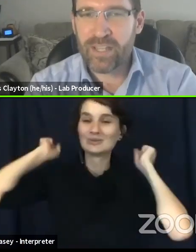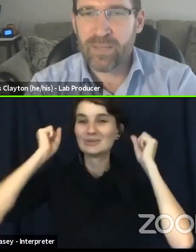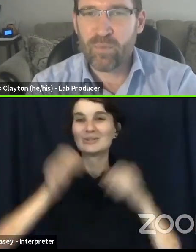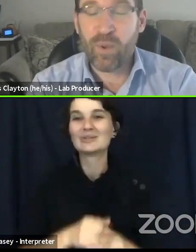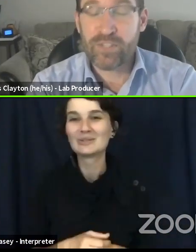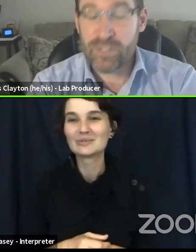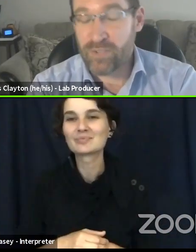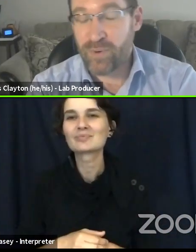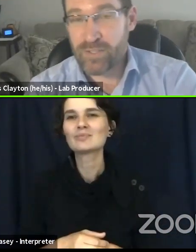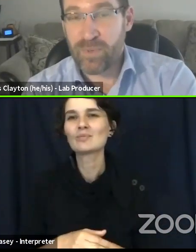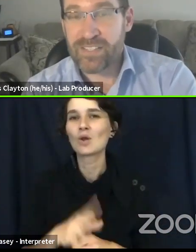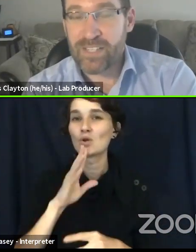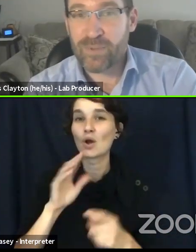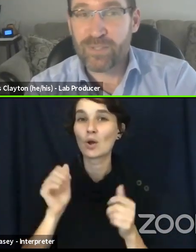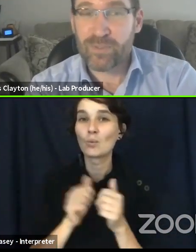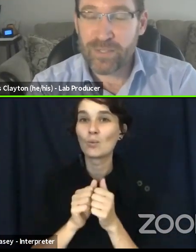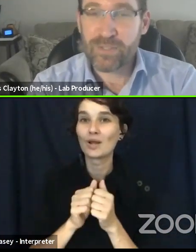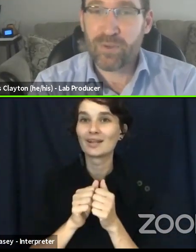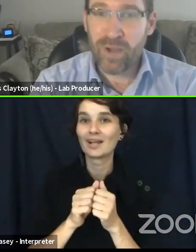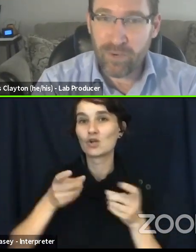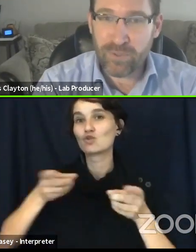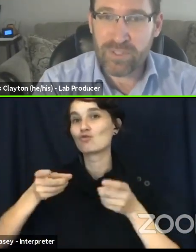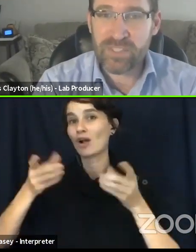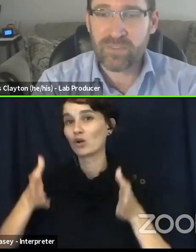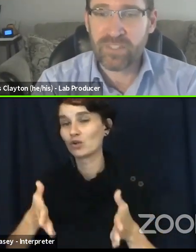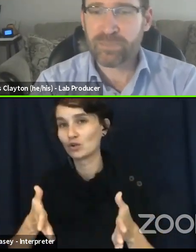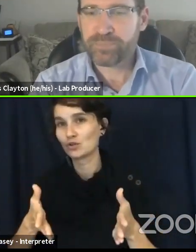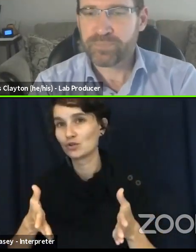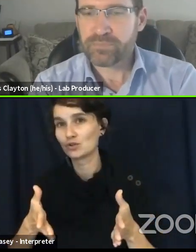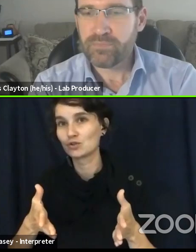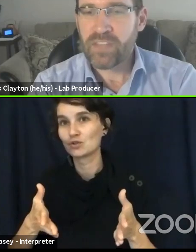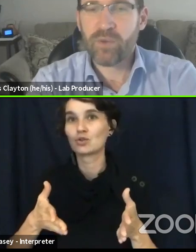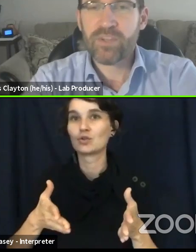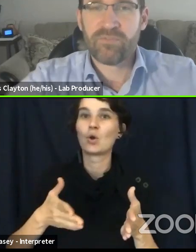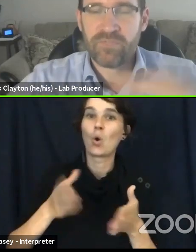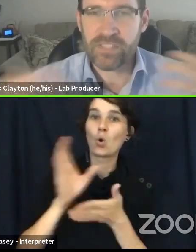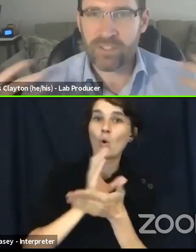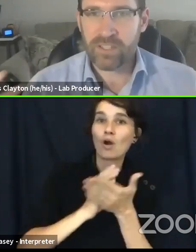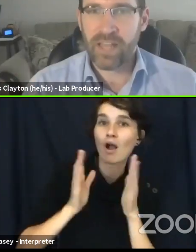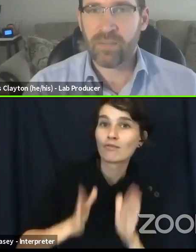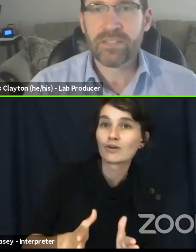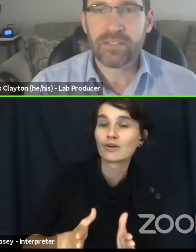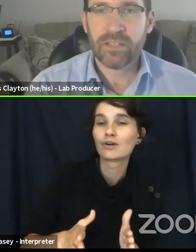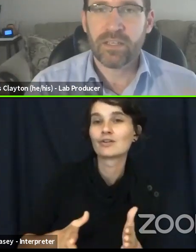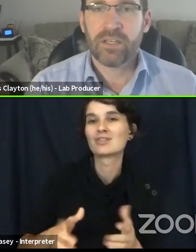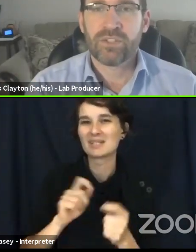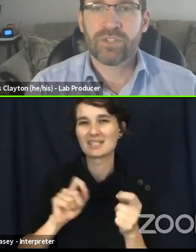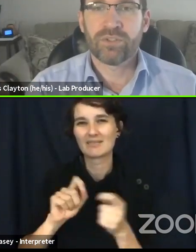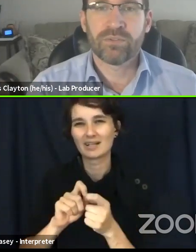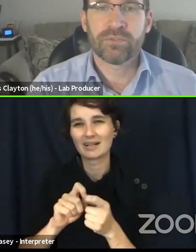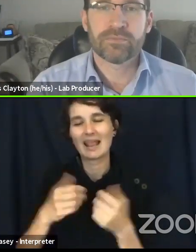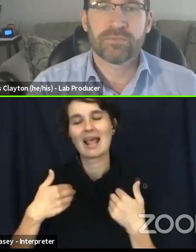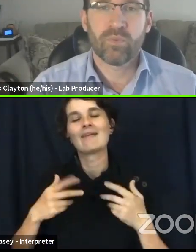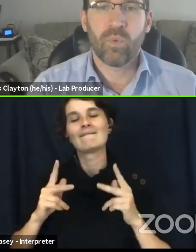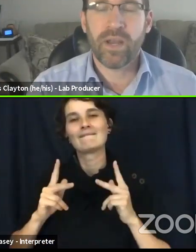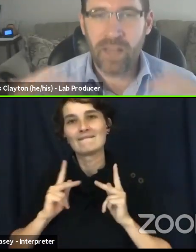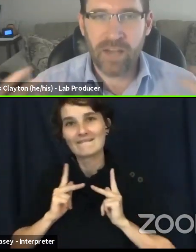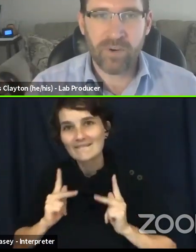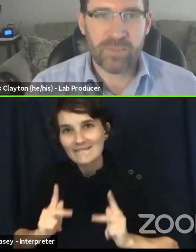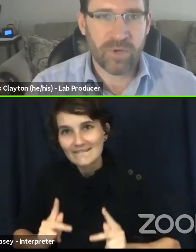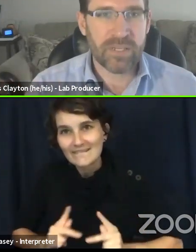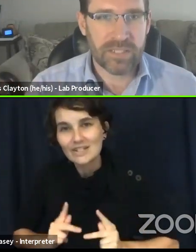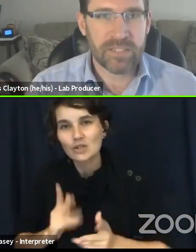directors, or I should just say directors, maybe not stage directors, directors, choreographers specifically, there is a physical element to what